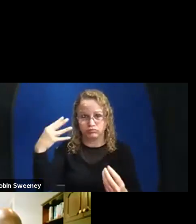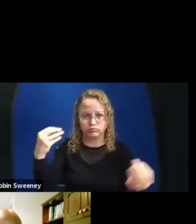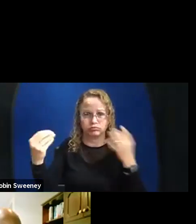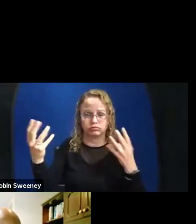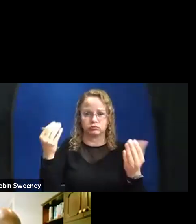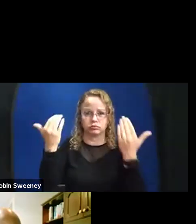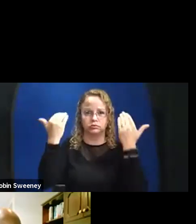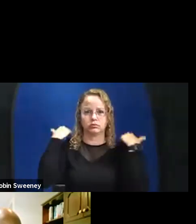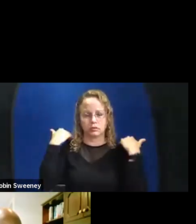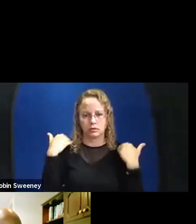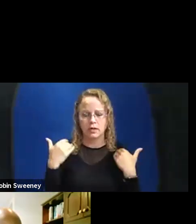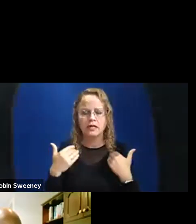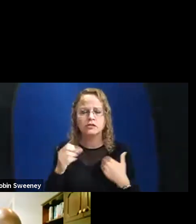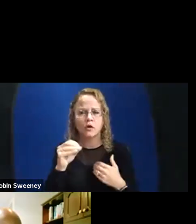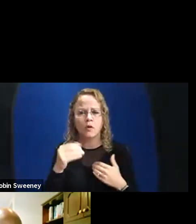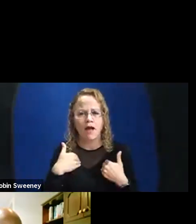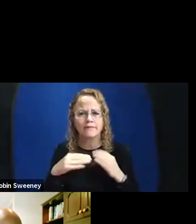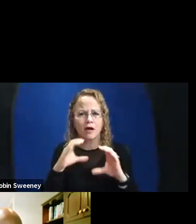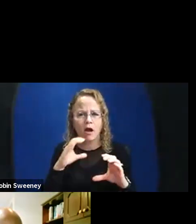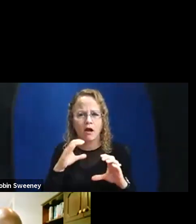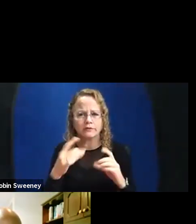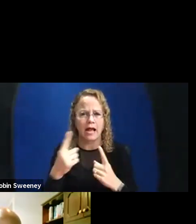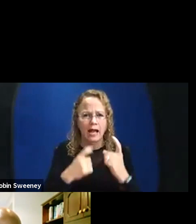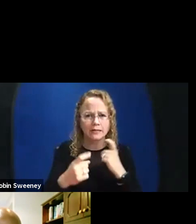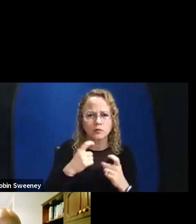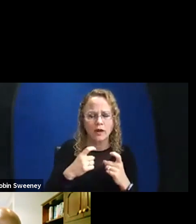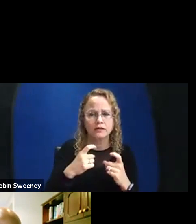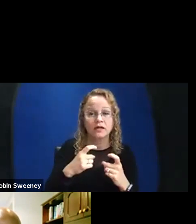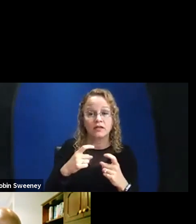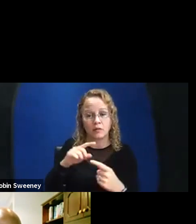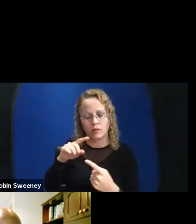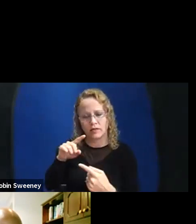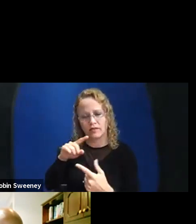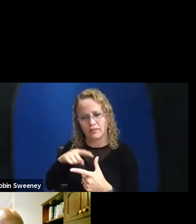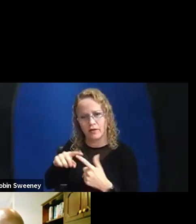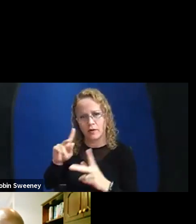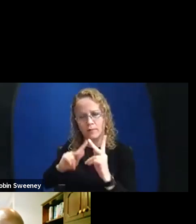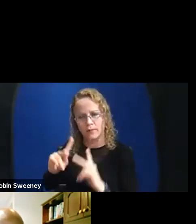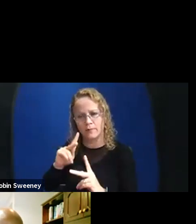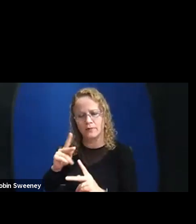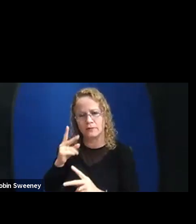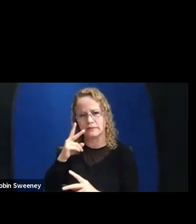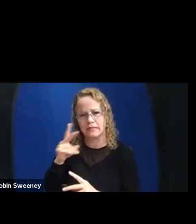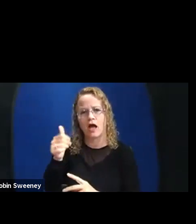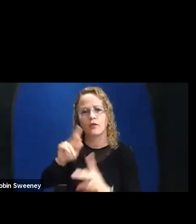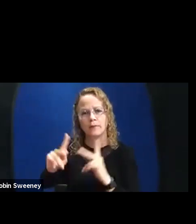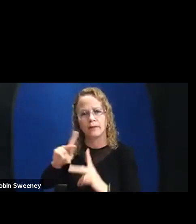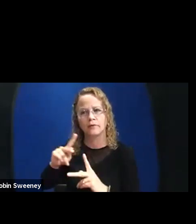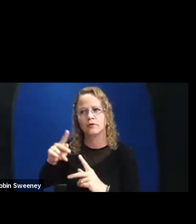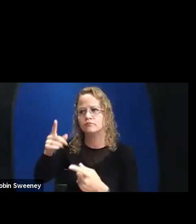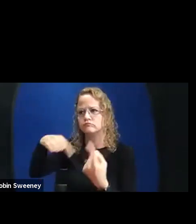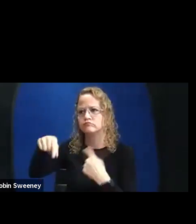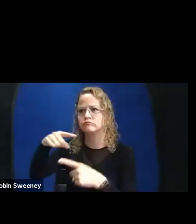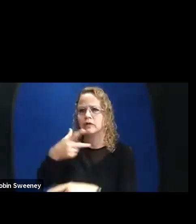having conversation and asking questions, and then as people begin to see folks around them getting the vaccine and